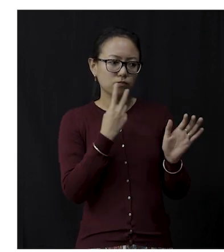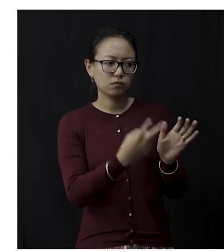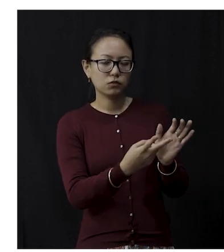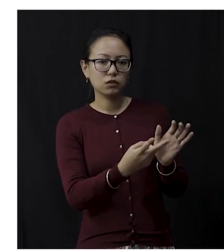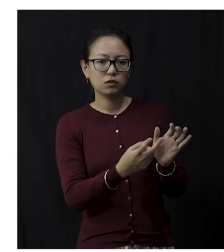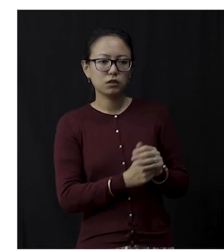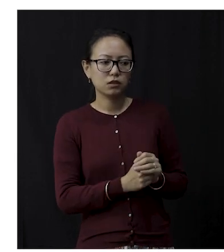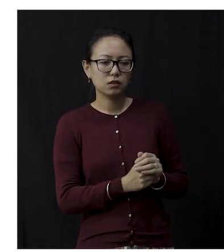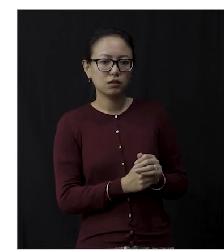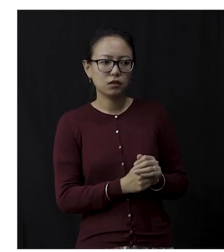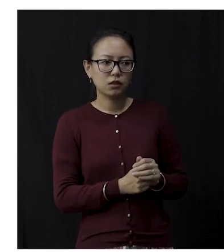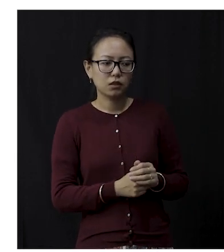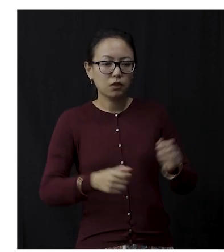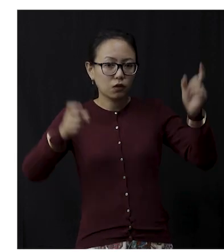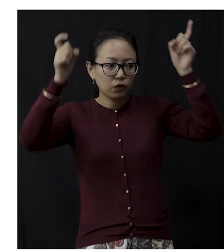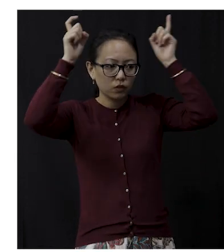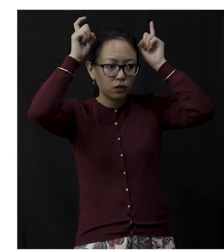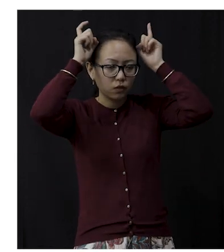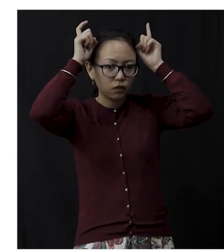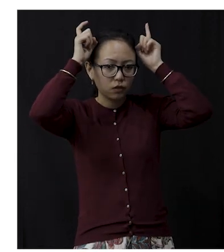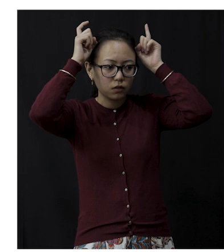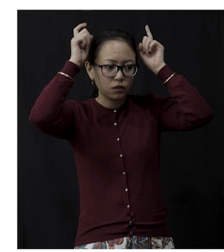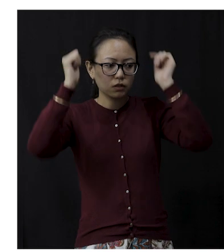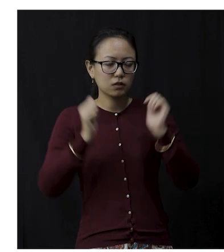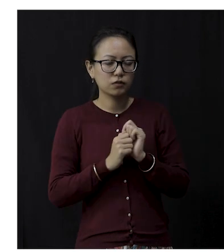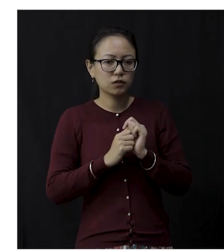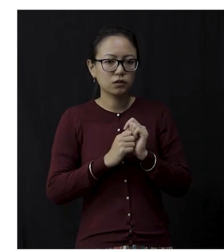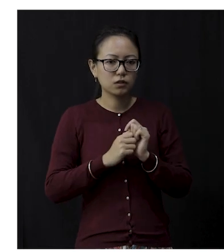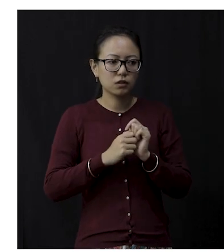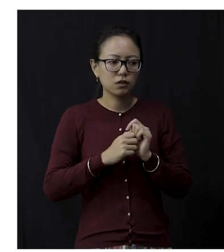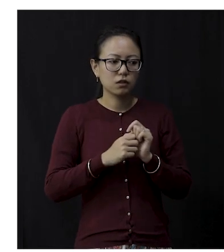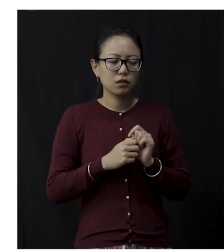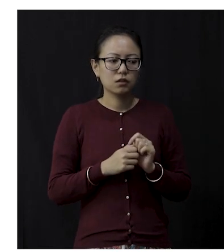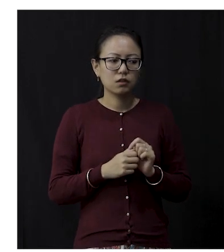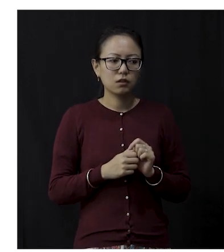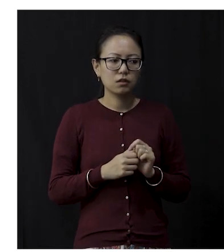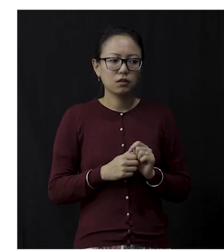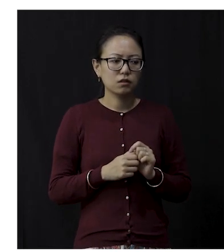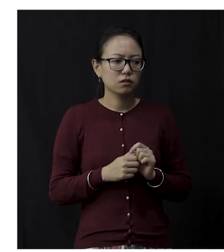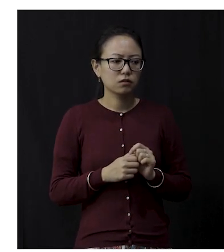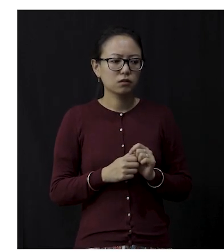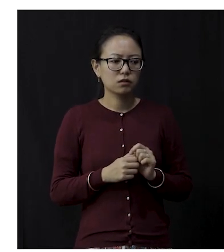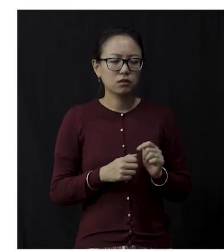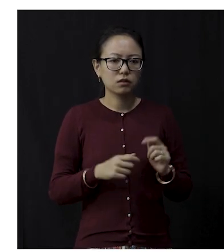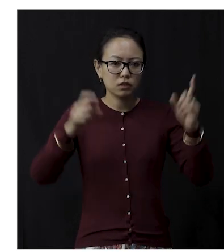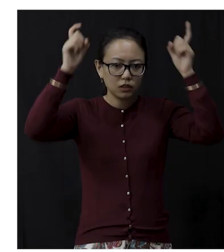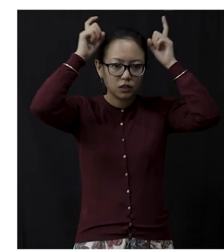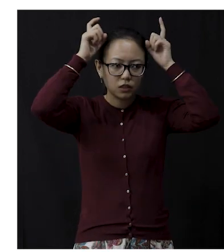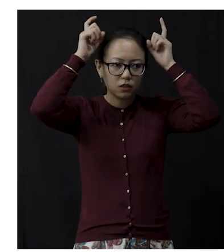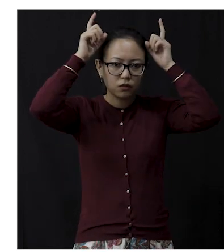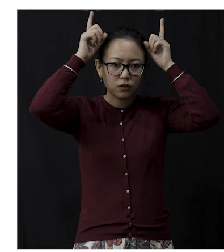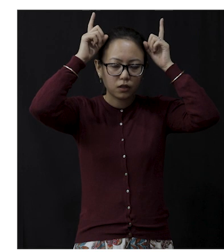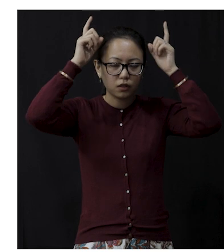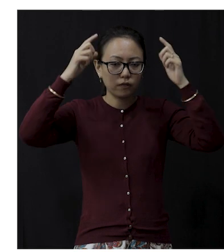um, we can see a giraffe here. Giraffe. Now see, giraffe, we can